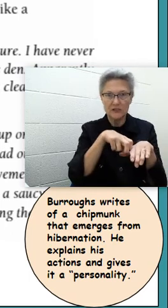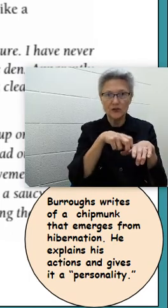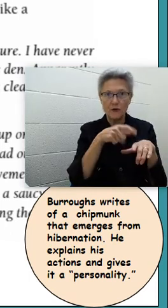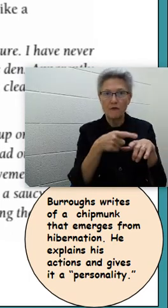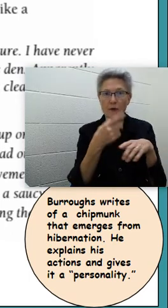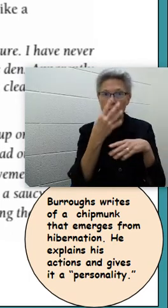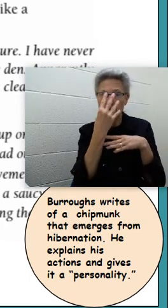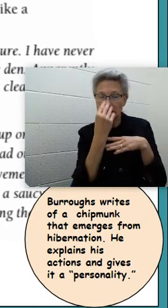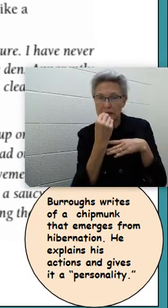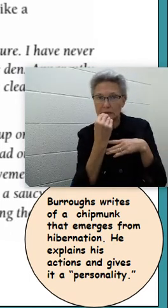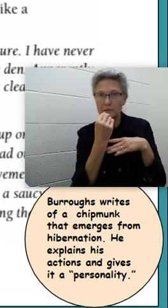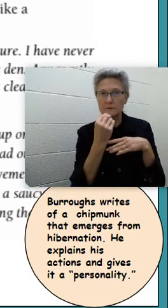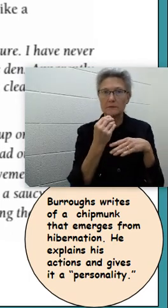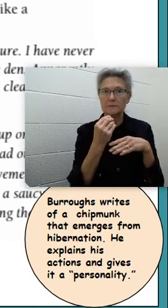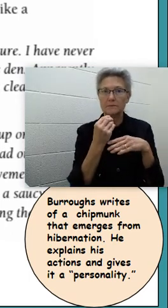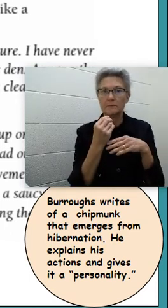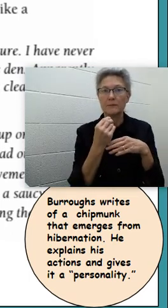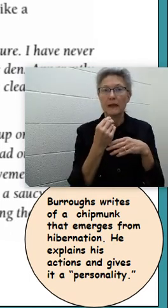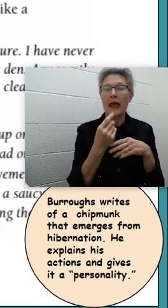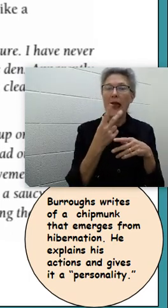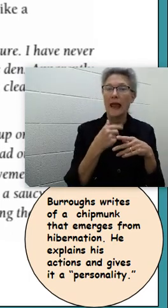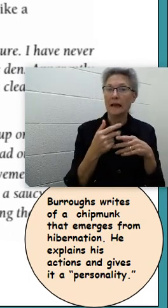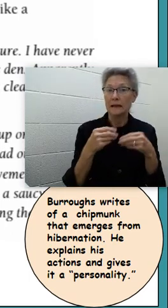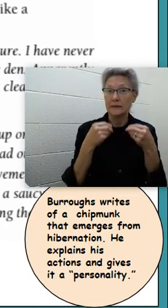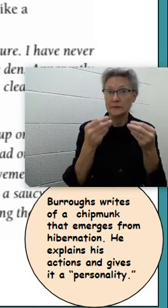a personality.